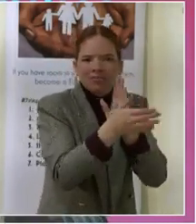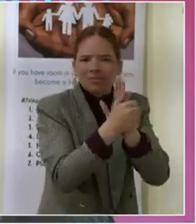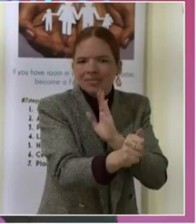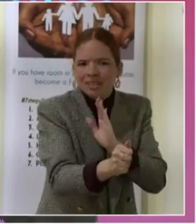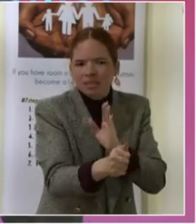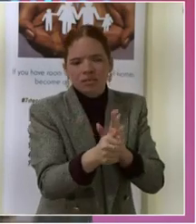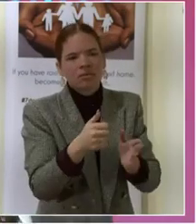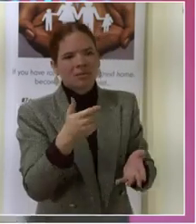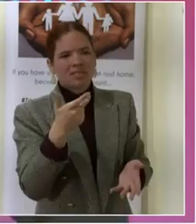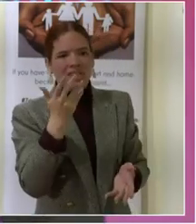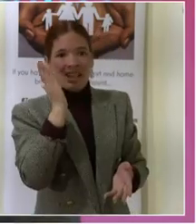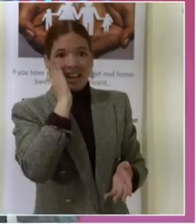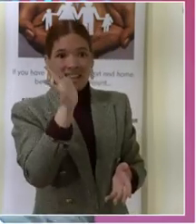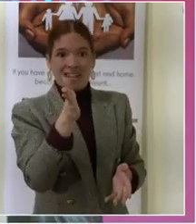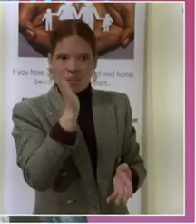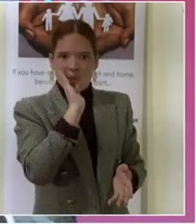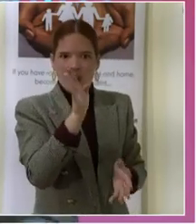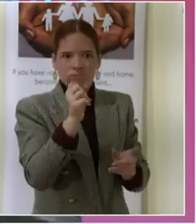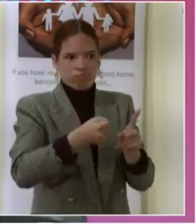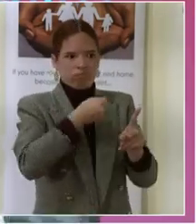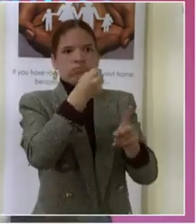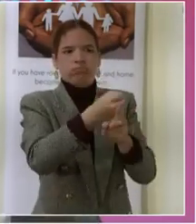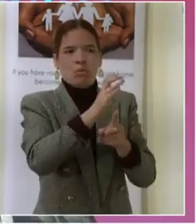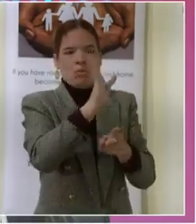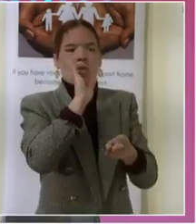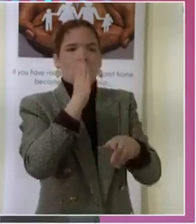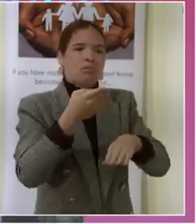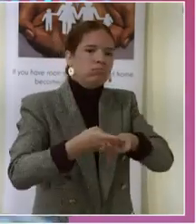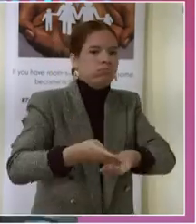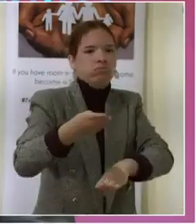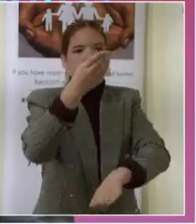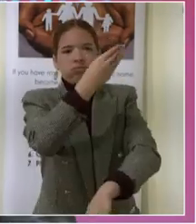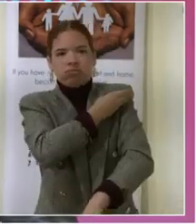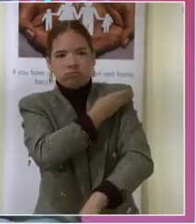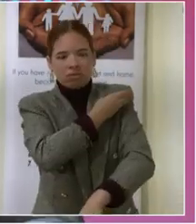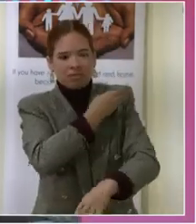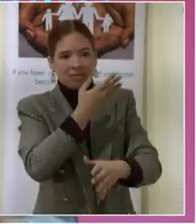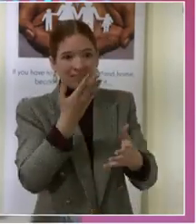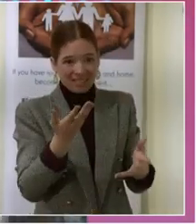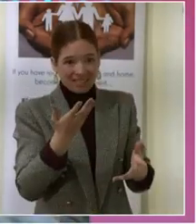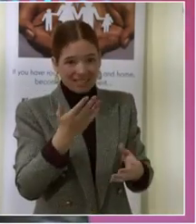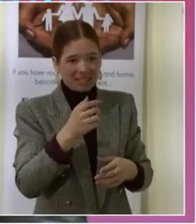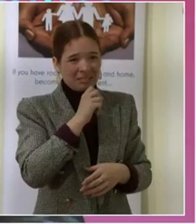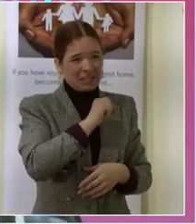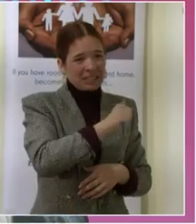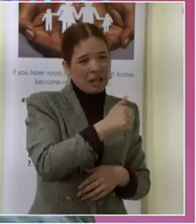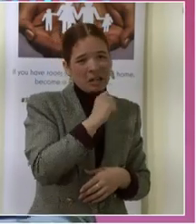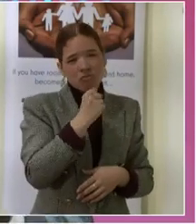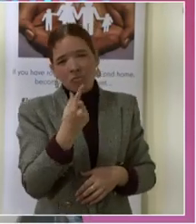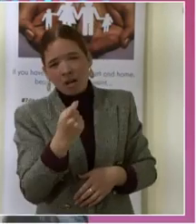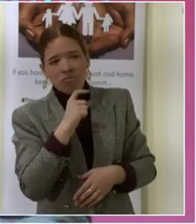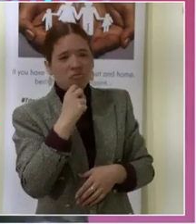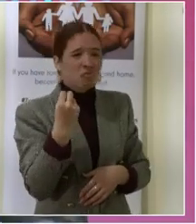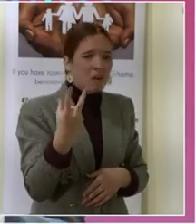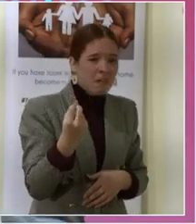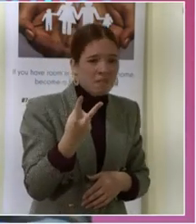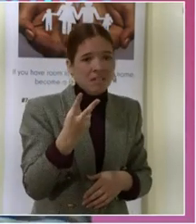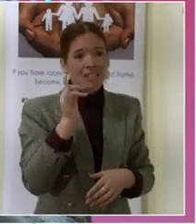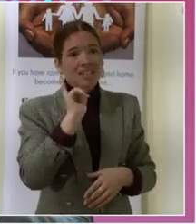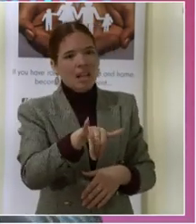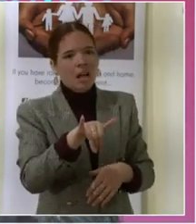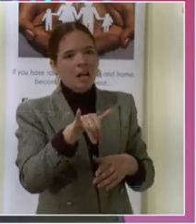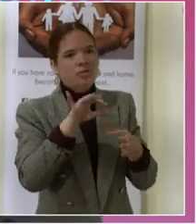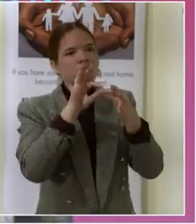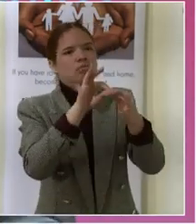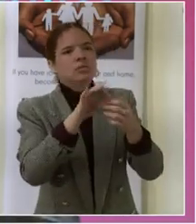it'll have a longer impact in the years ahead. We want kids that are 10, 11, 12, 13 now to stay connected to entities and organizations and